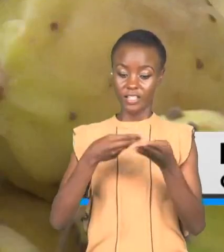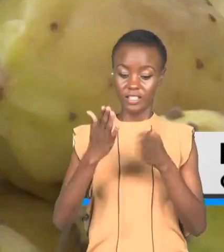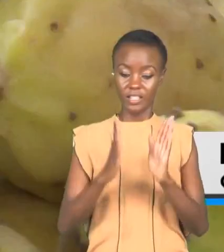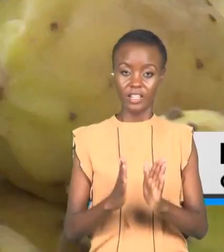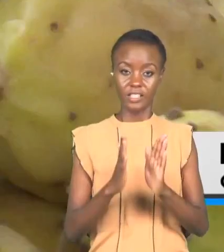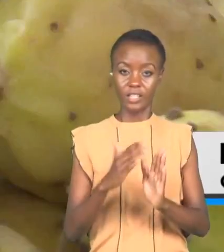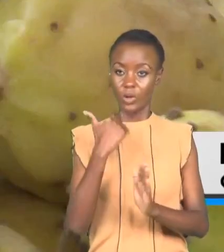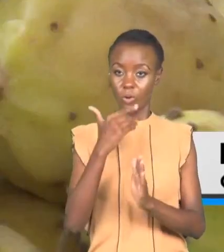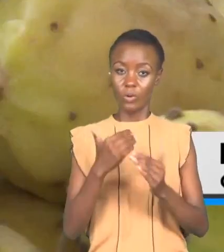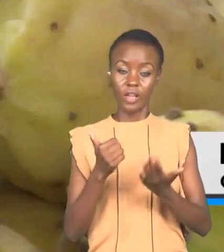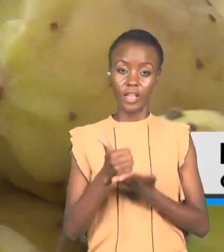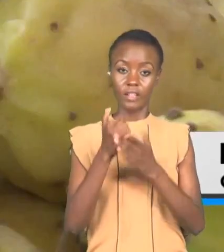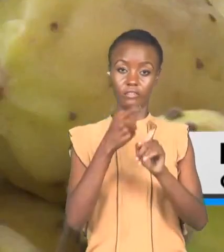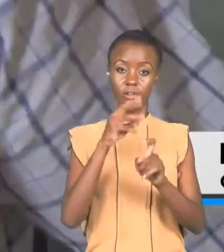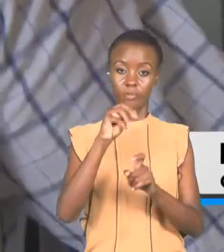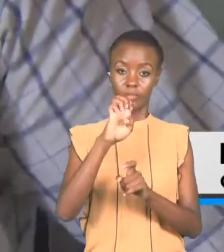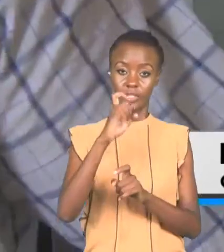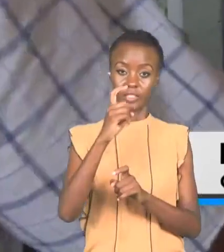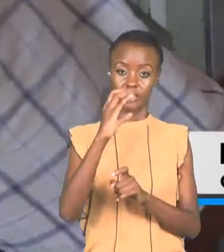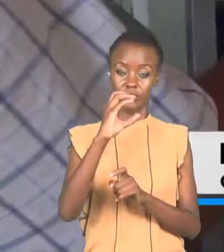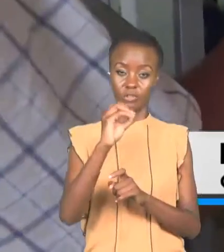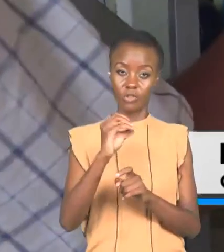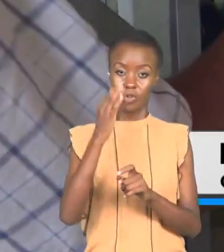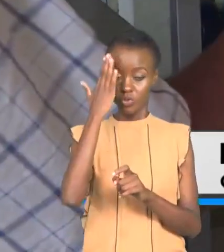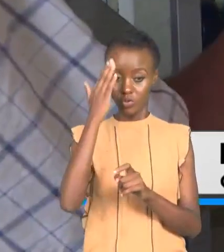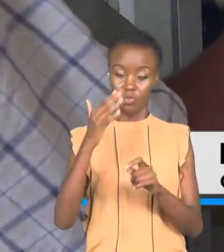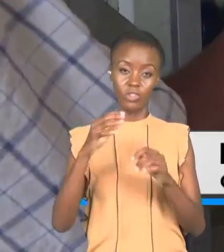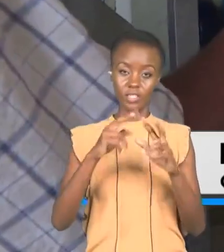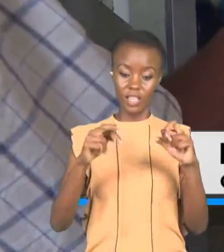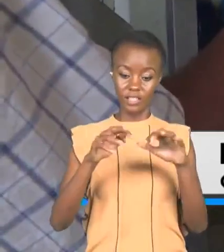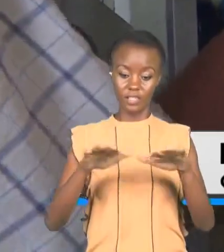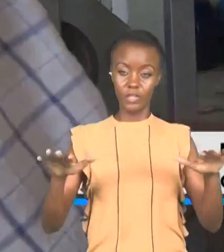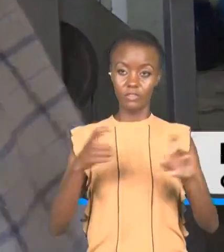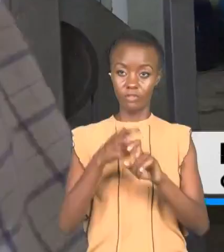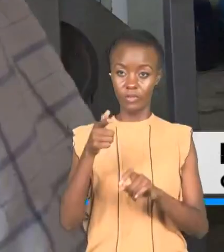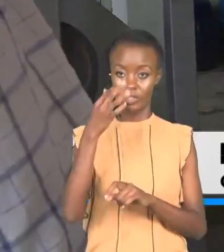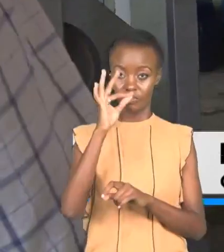Ahraz, with help from Mexico to exploit the market prickly pear byproducts.